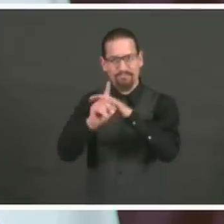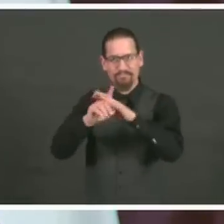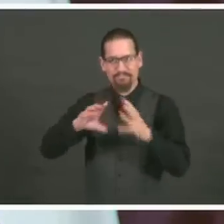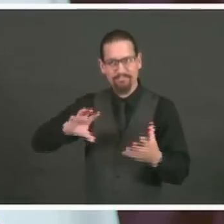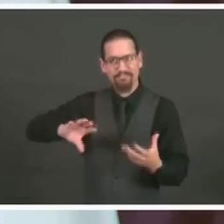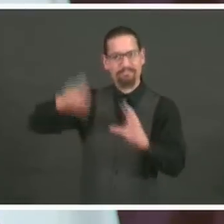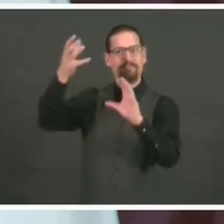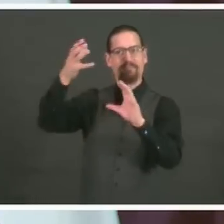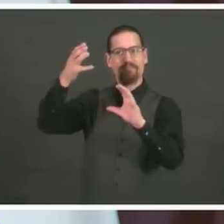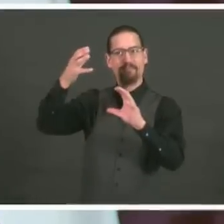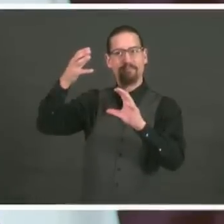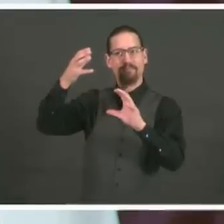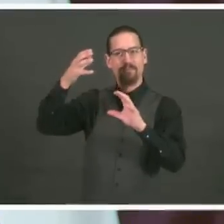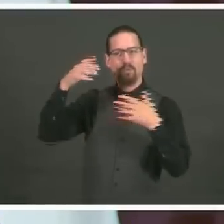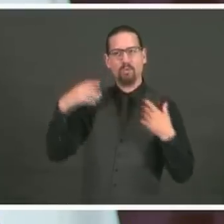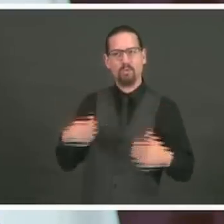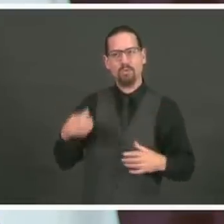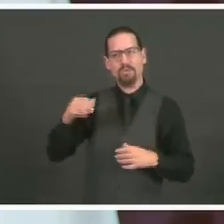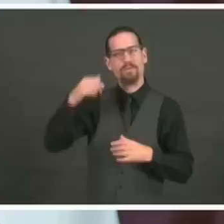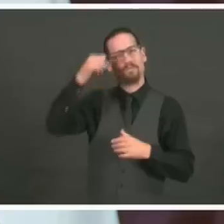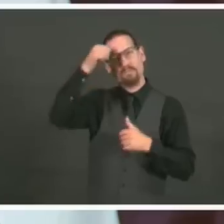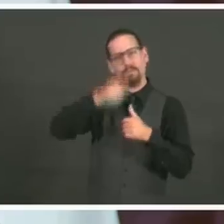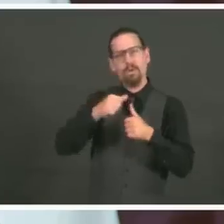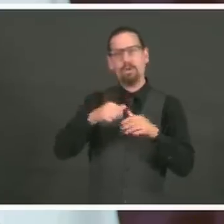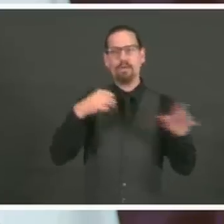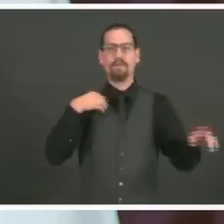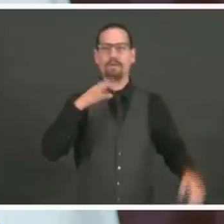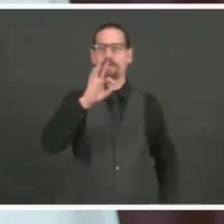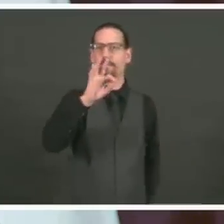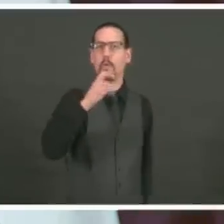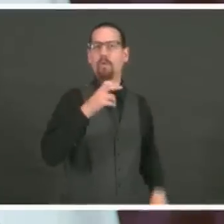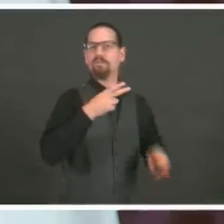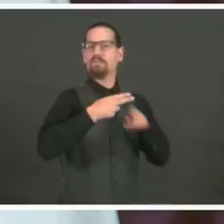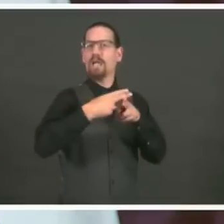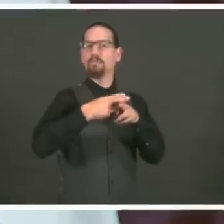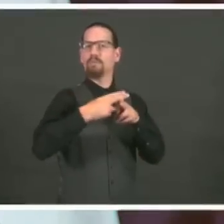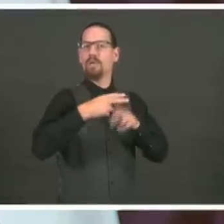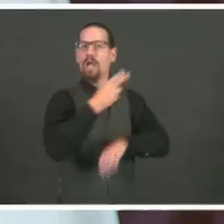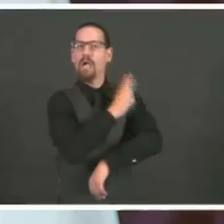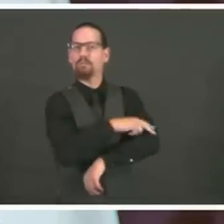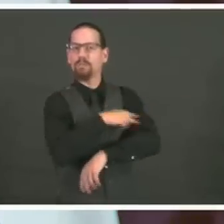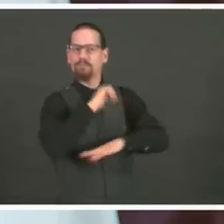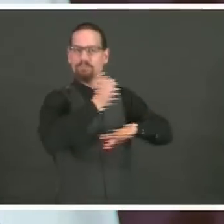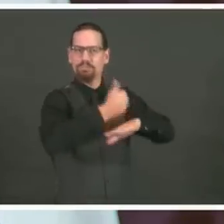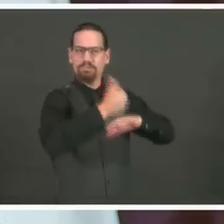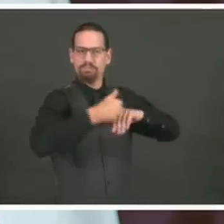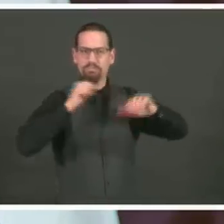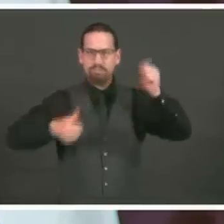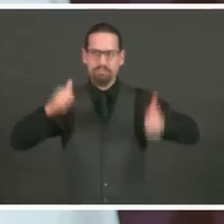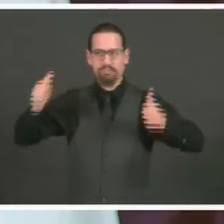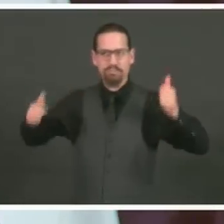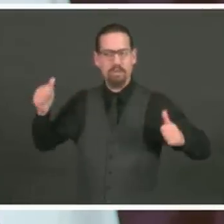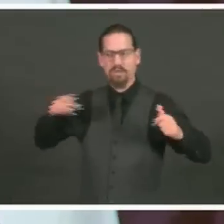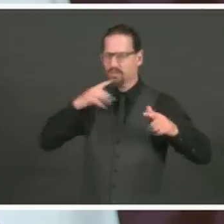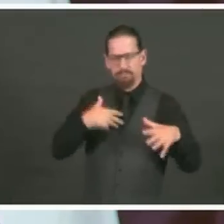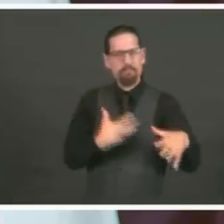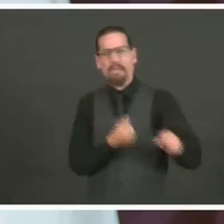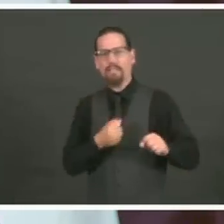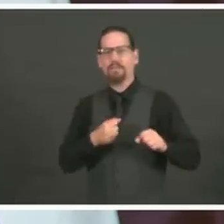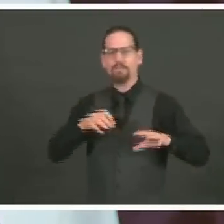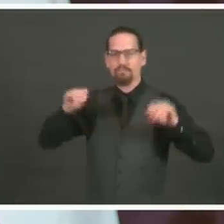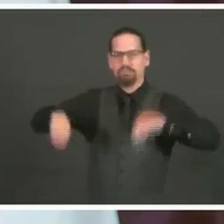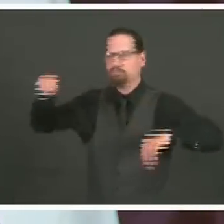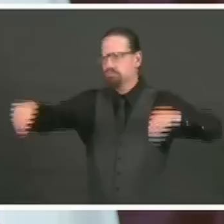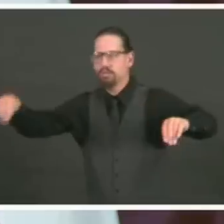weeks. We have set up an entire testing system that's best in class.